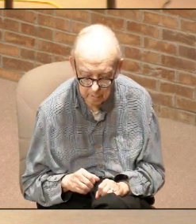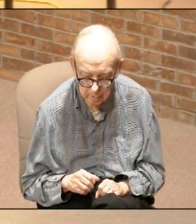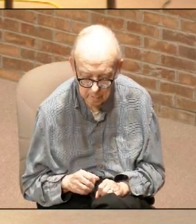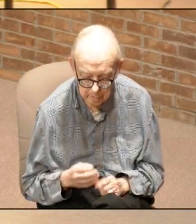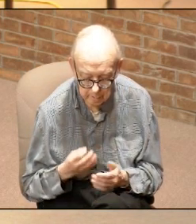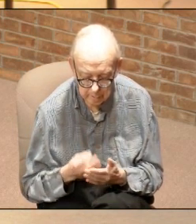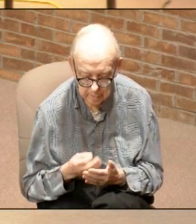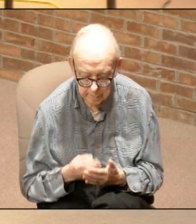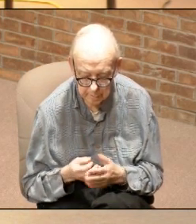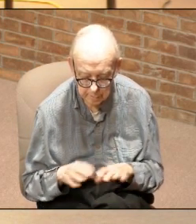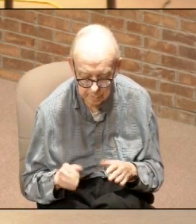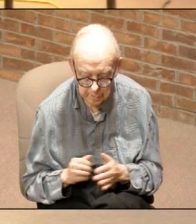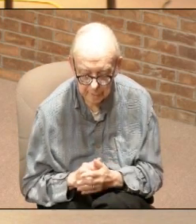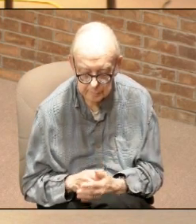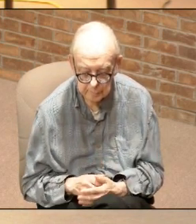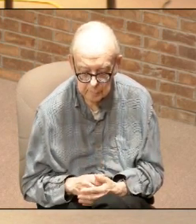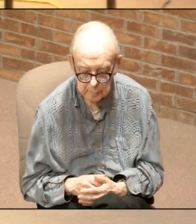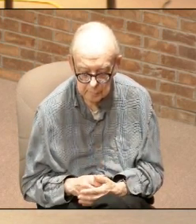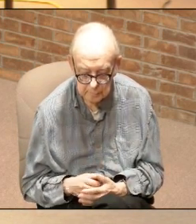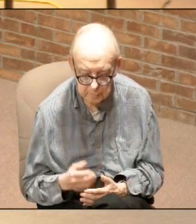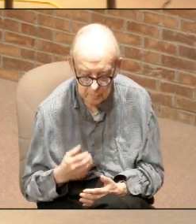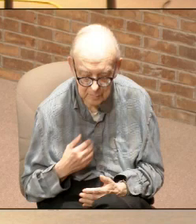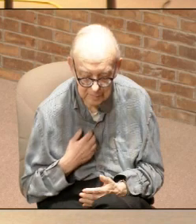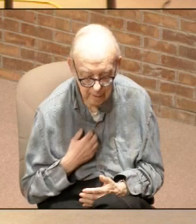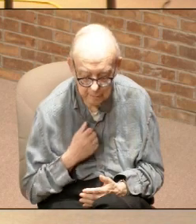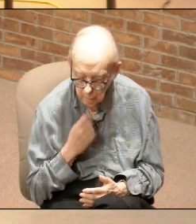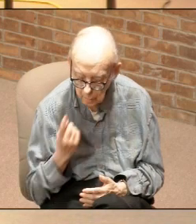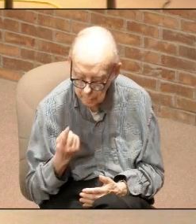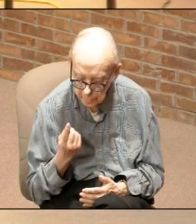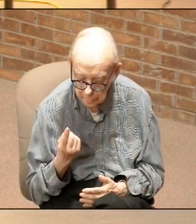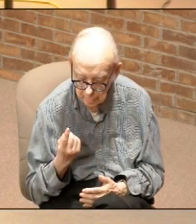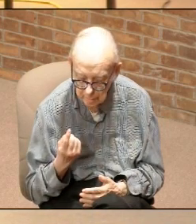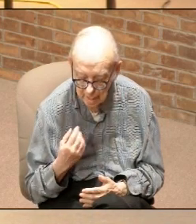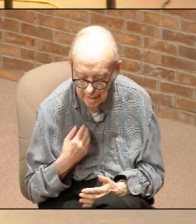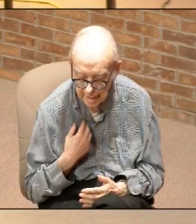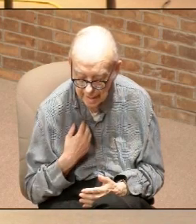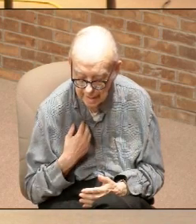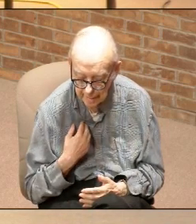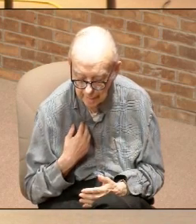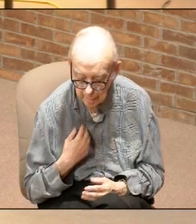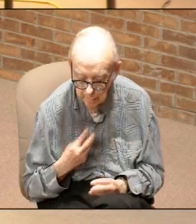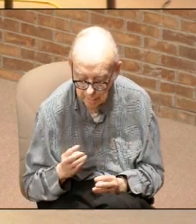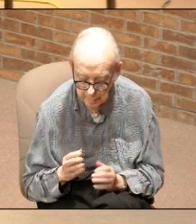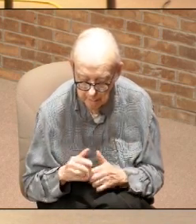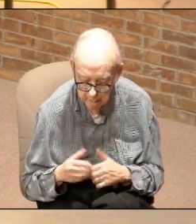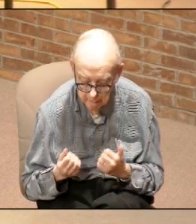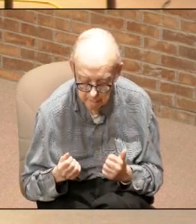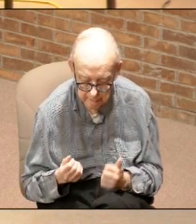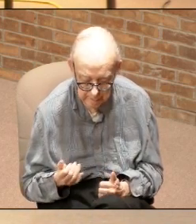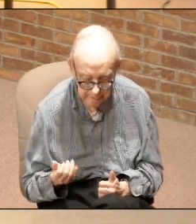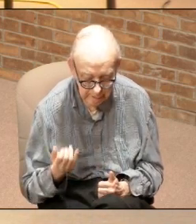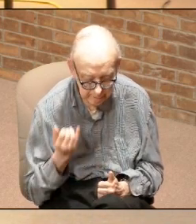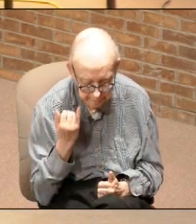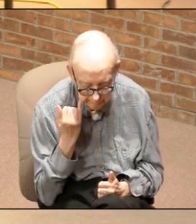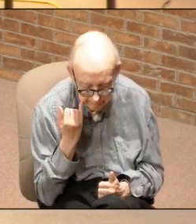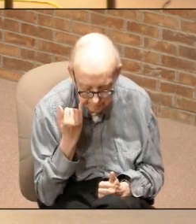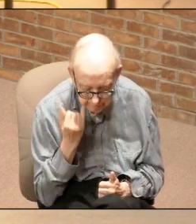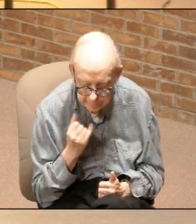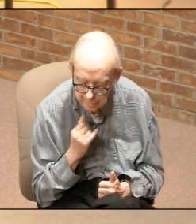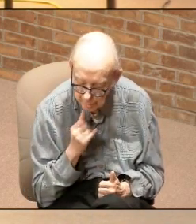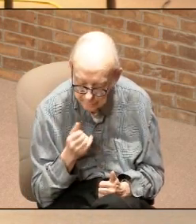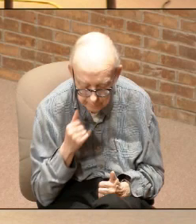financially be able to do that but i haven't always been that way and if it wasn't for her i would not be that way